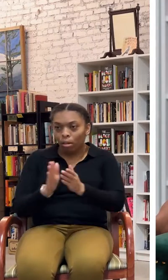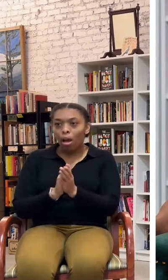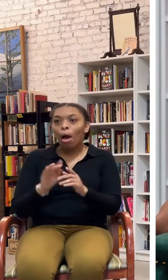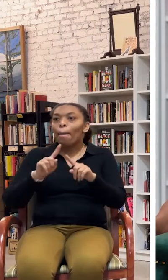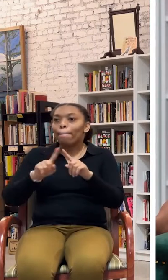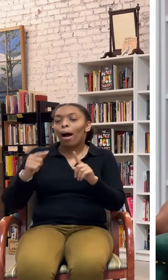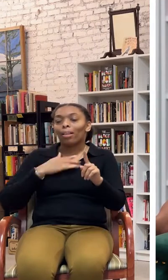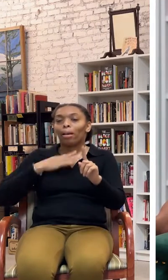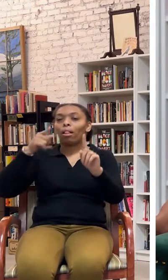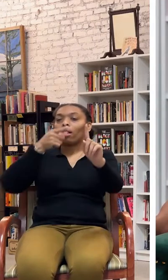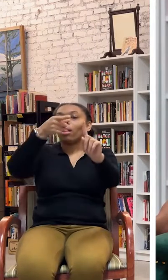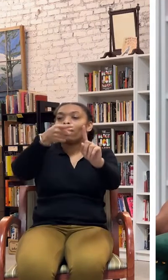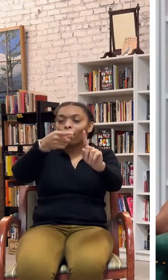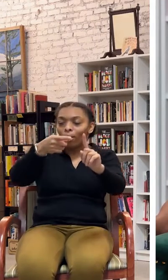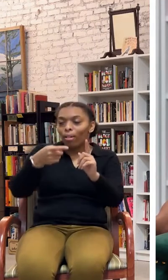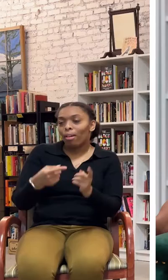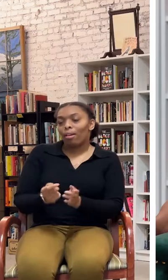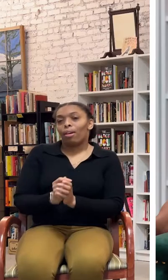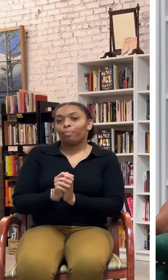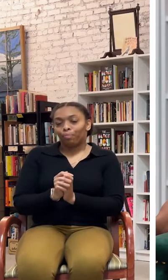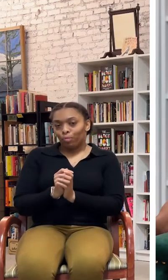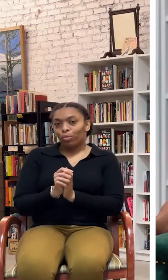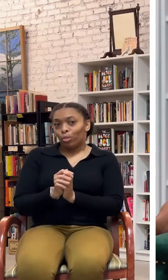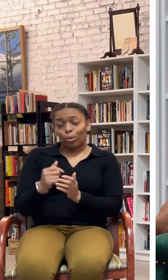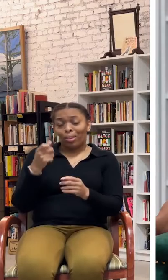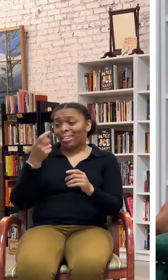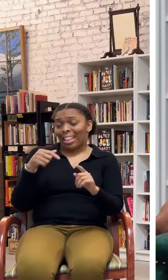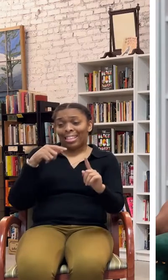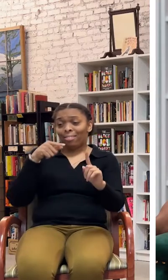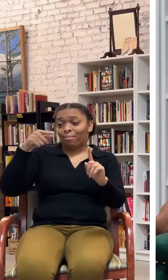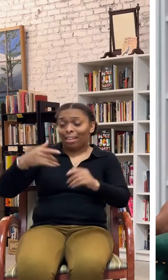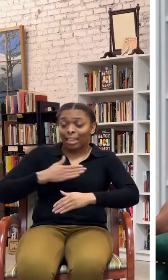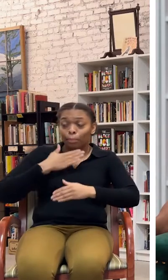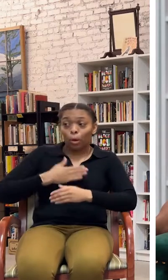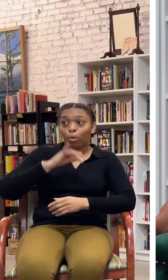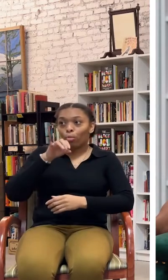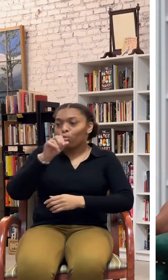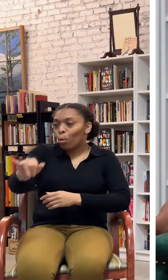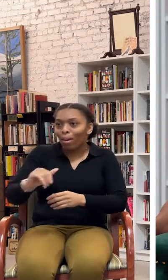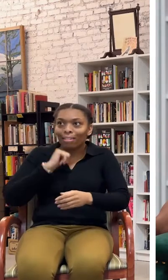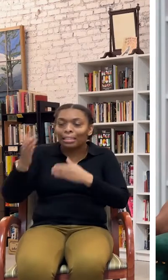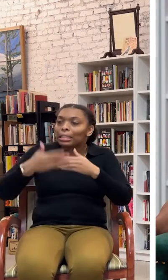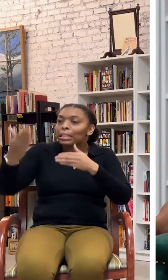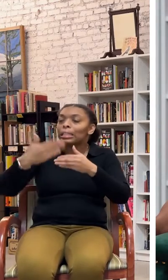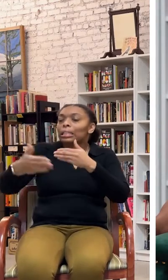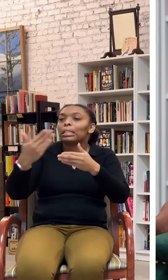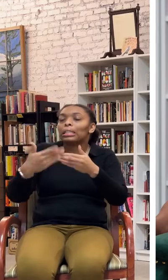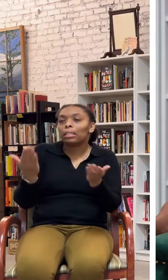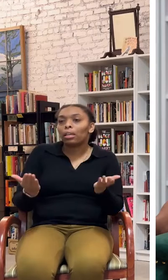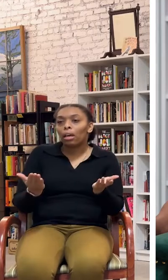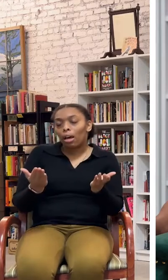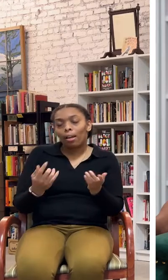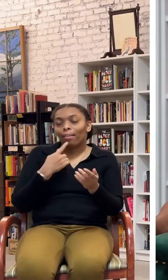to aspire towards too, because I want to name that this is not an easy thing, and it's not as simple as choosing joy. I'm not saying, and I said a